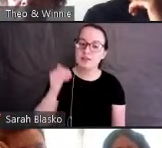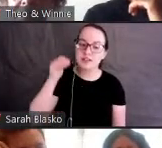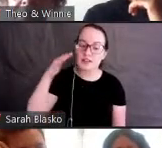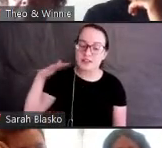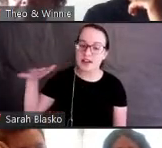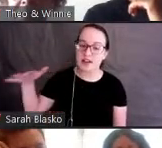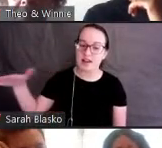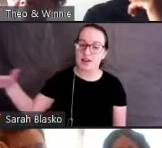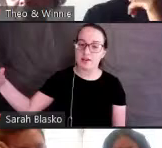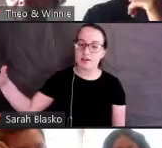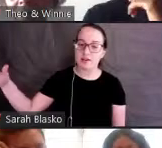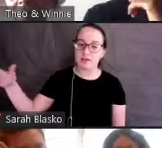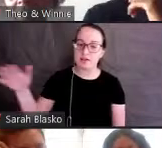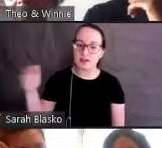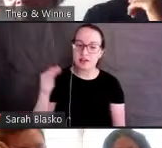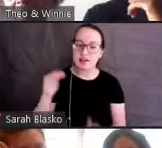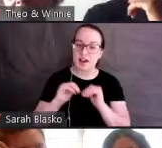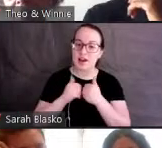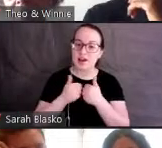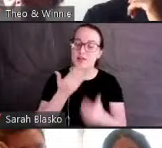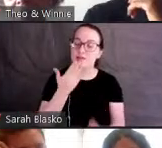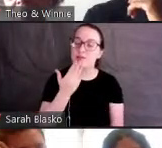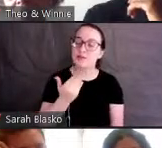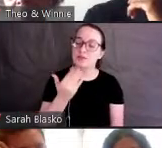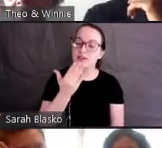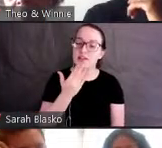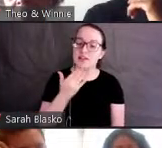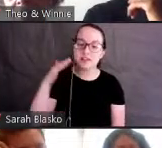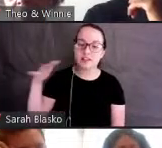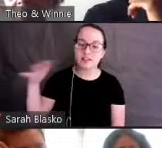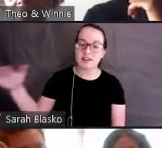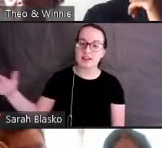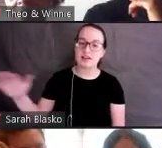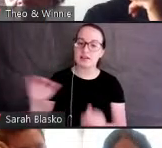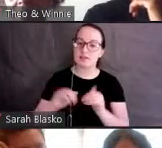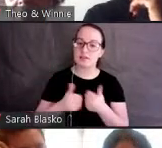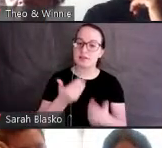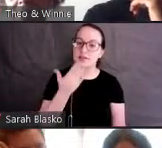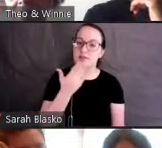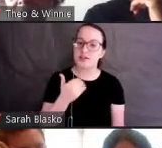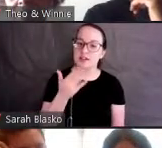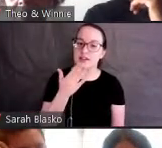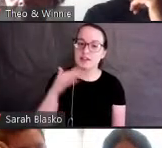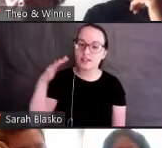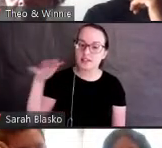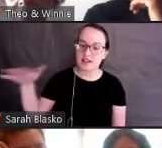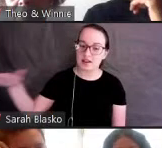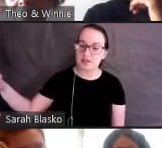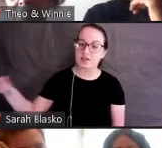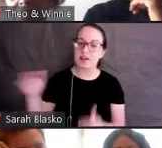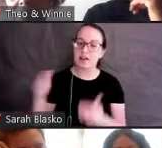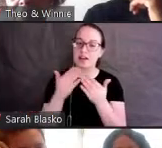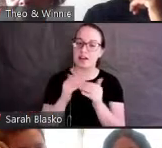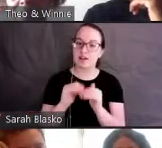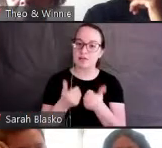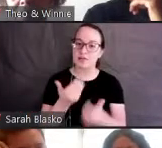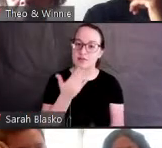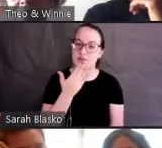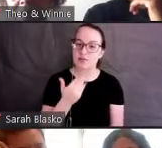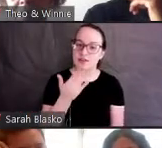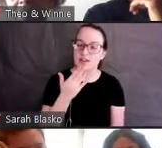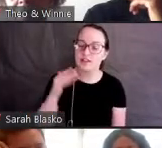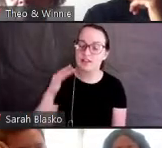sound, how sweet the sound, how sweet the sound, how sweet the